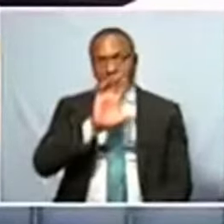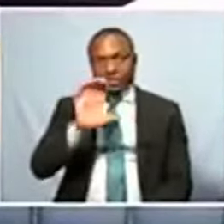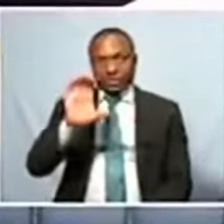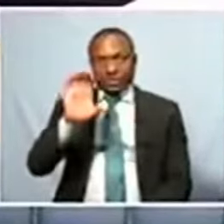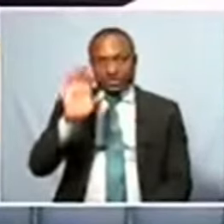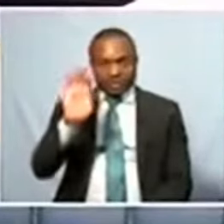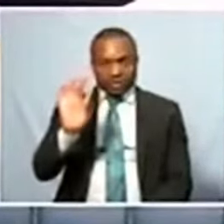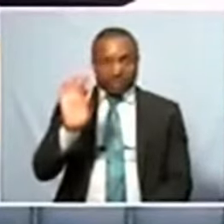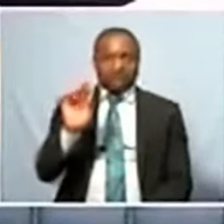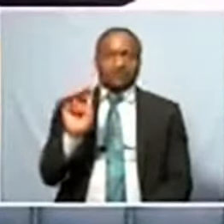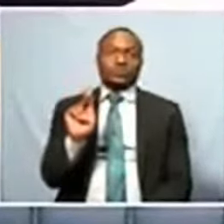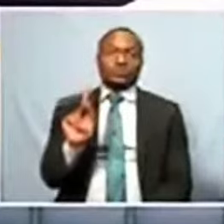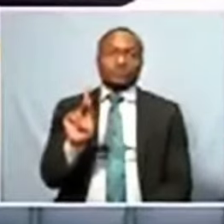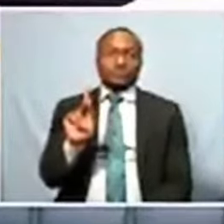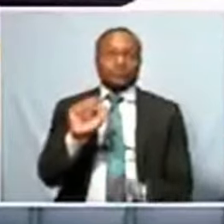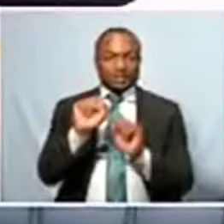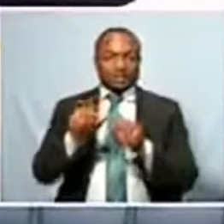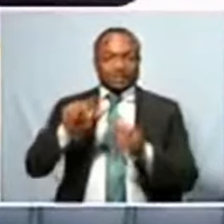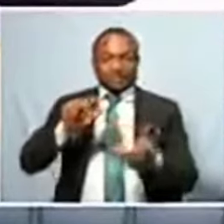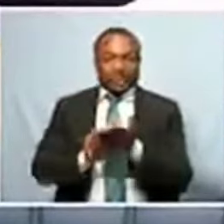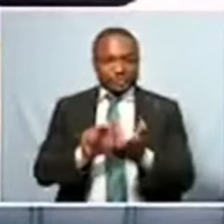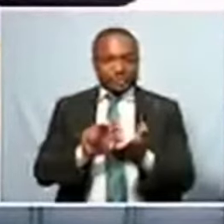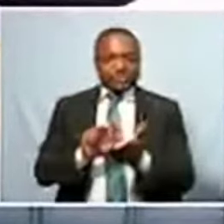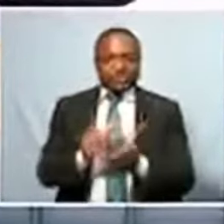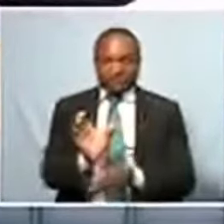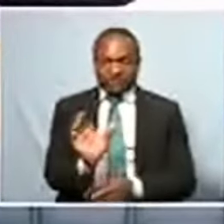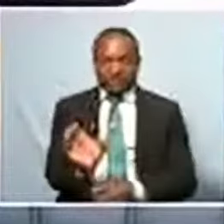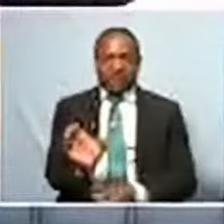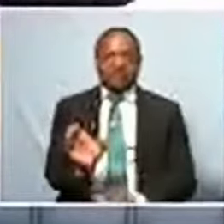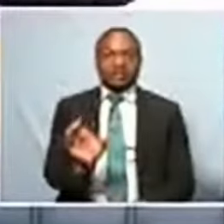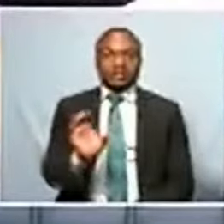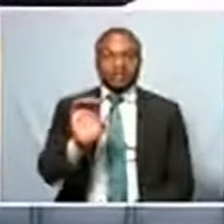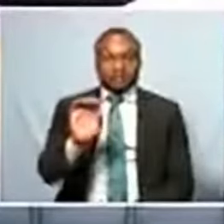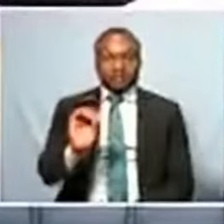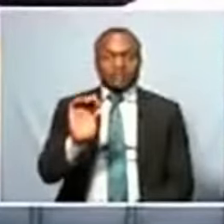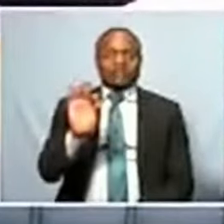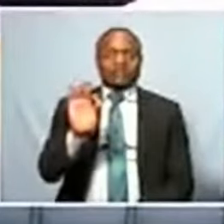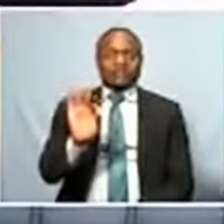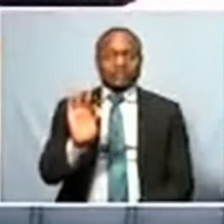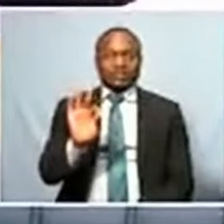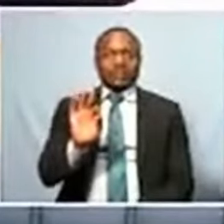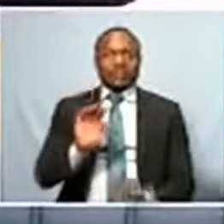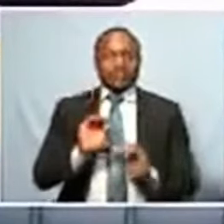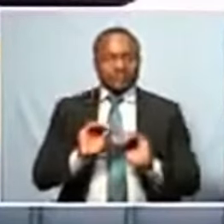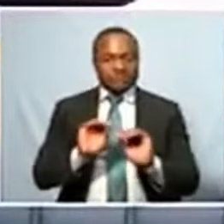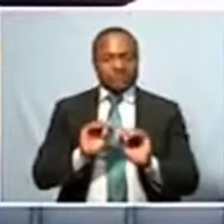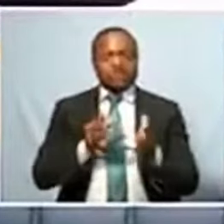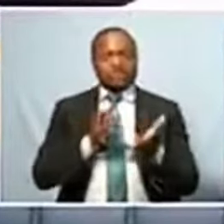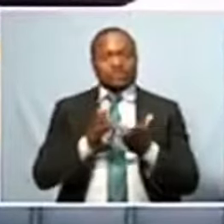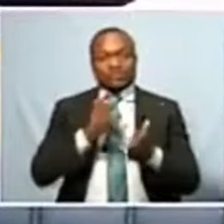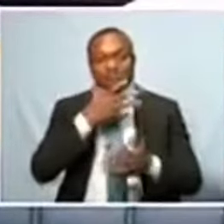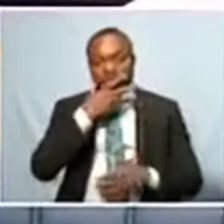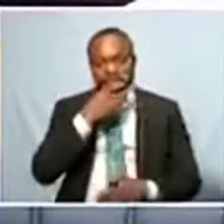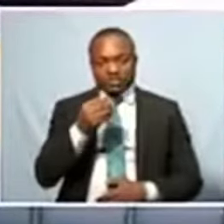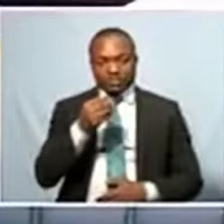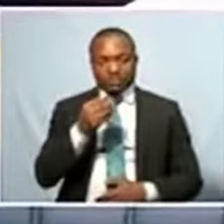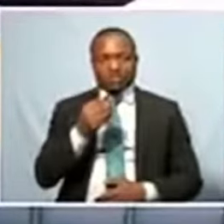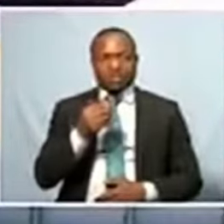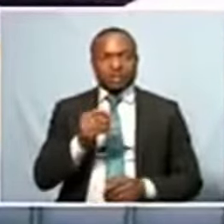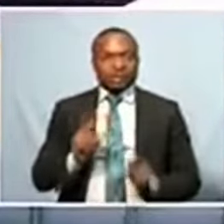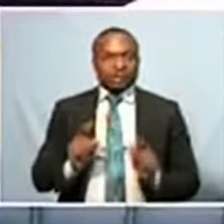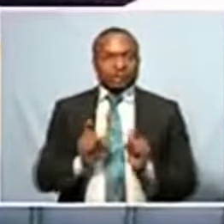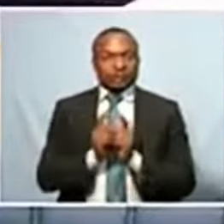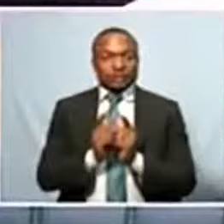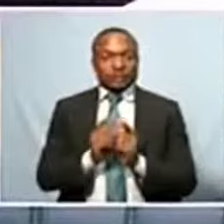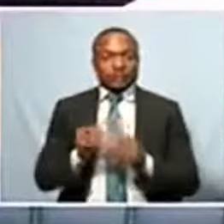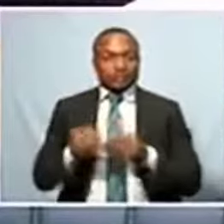22,868,309 kwacha be approved in respect of Head 09, Teaching Service Commission, to meet the